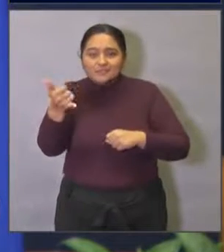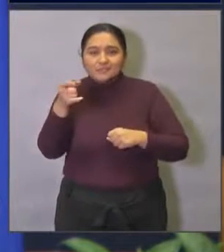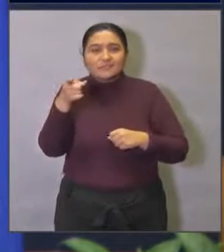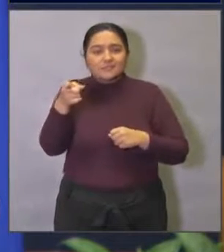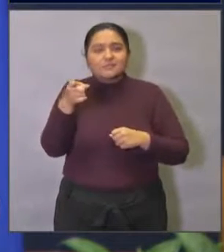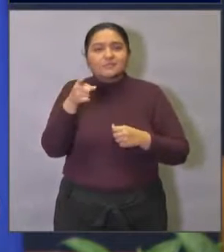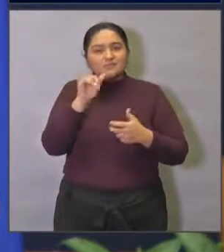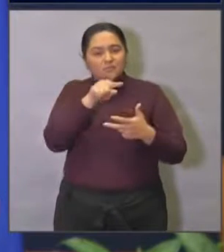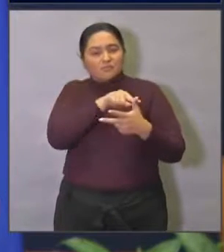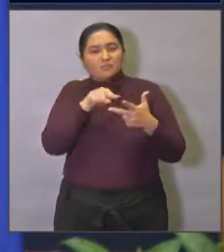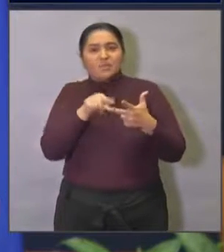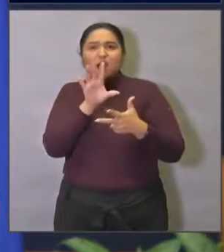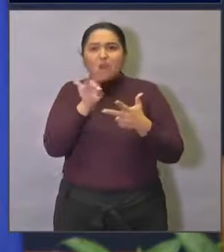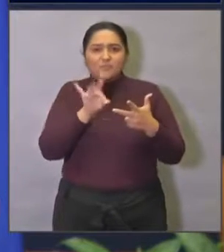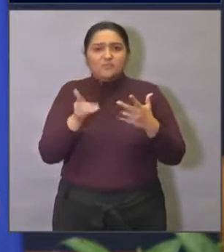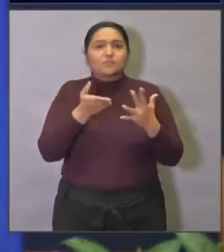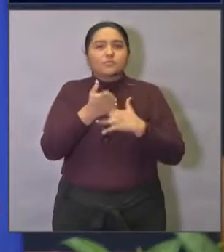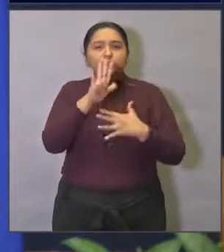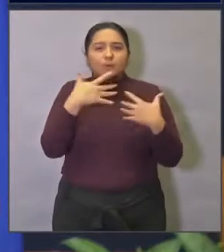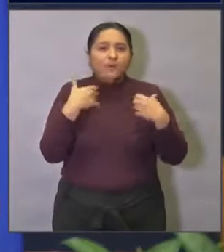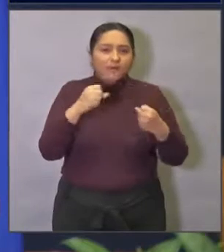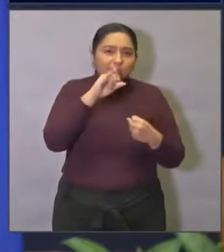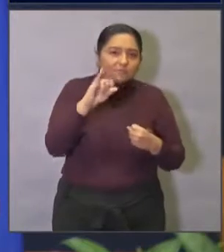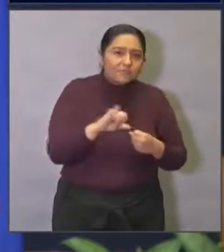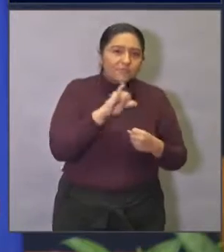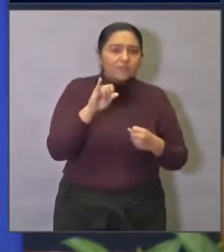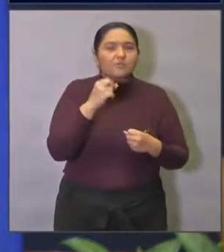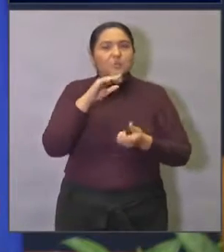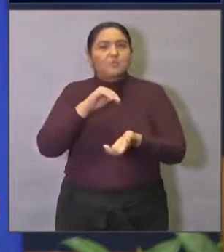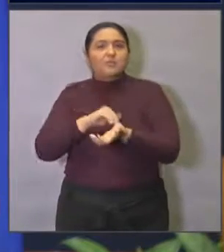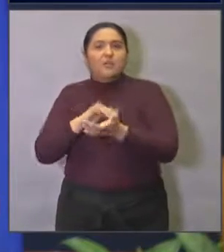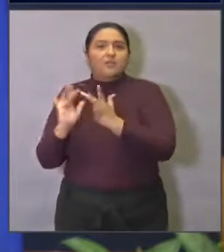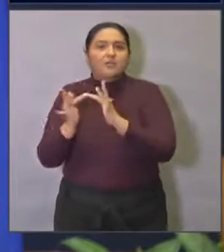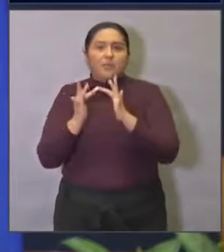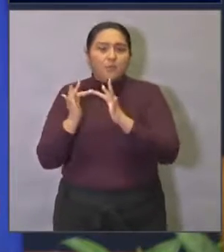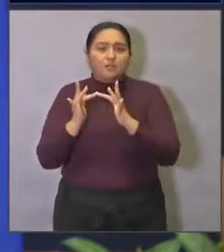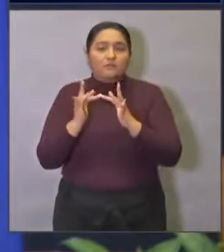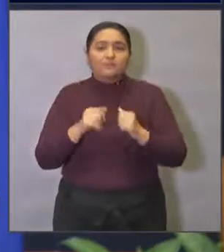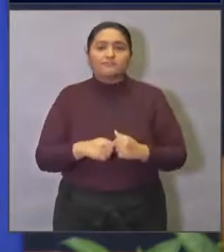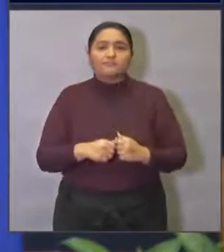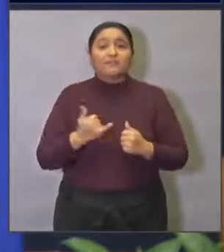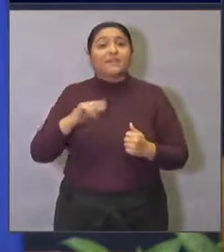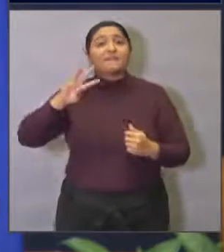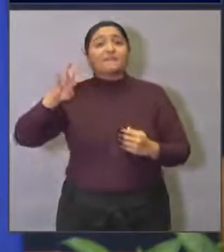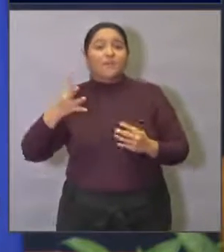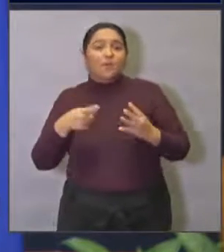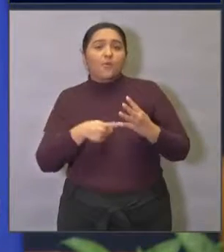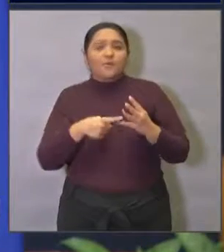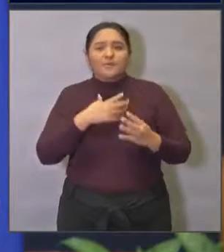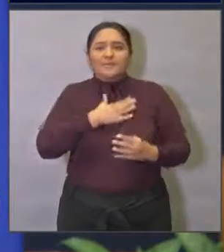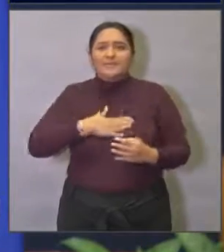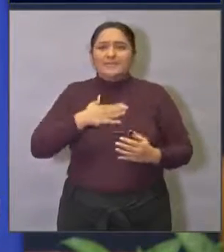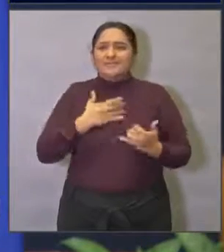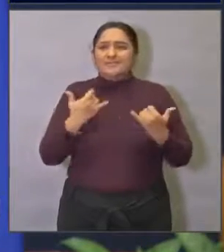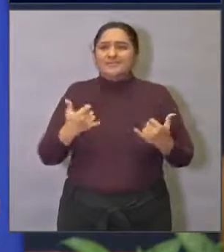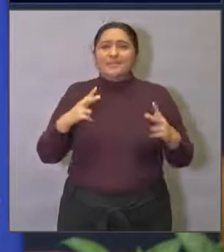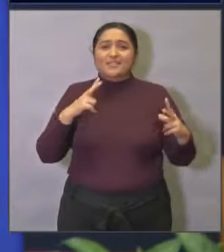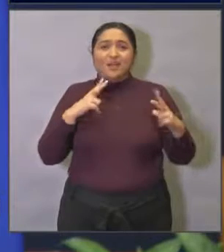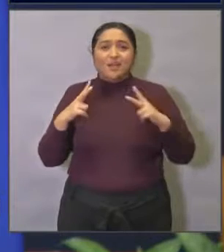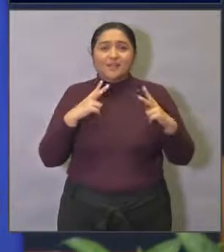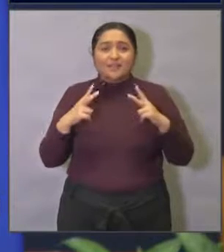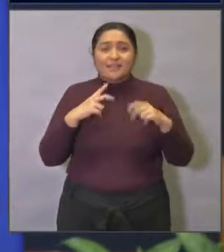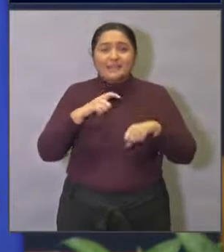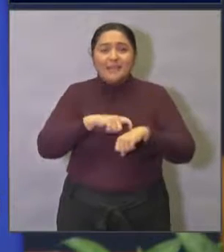to you through your health plan or through your provider network. And fourth and final, please, this holiday season, celebrate only with those